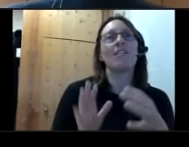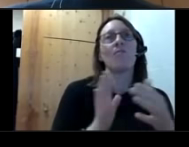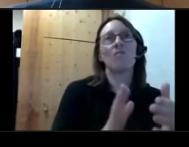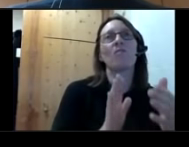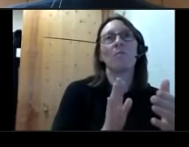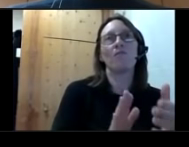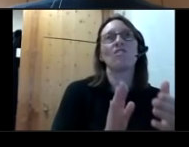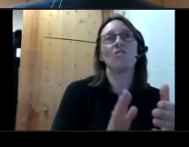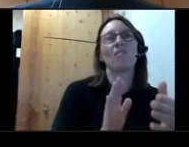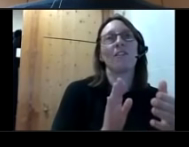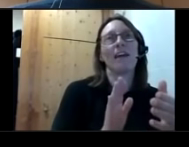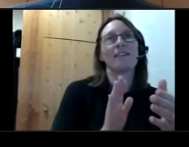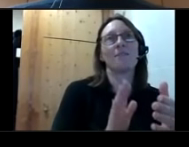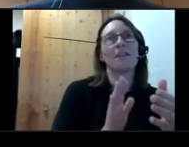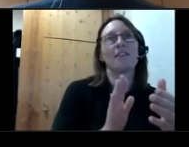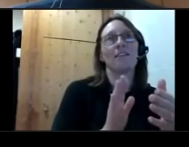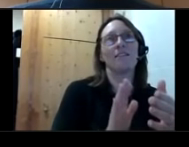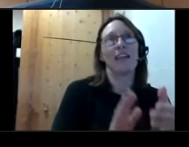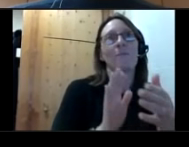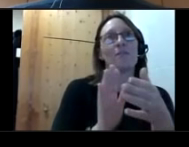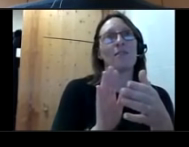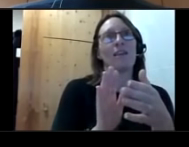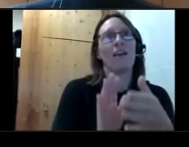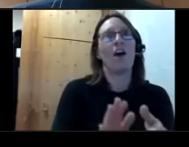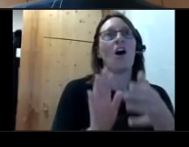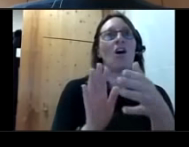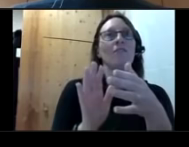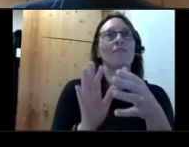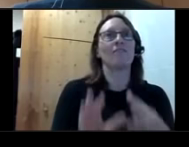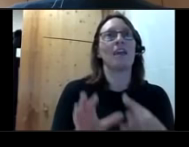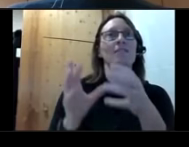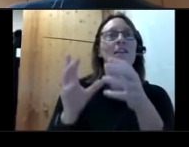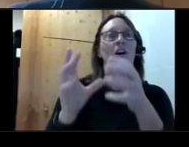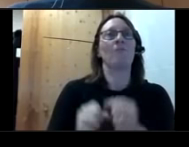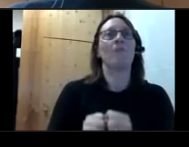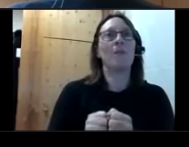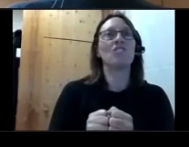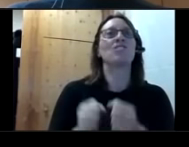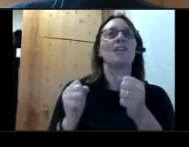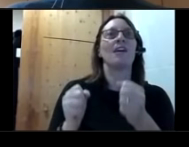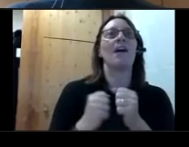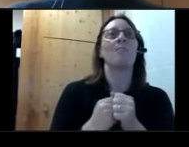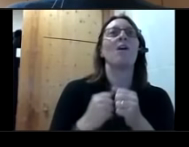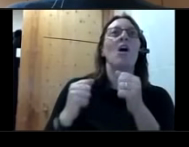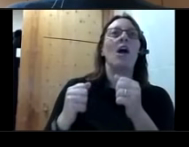Provided they are responsible for ensuring that the accessibility statements are published.